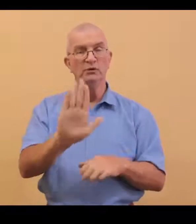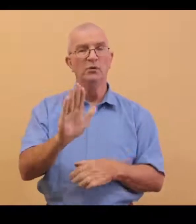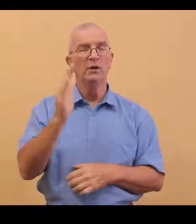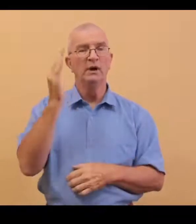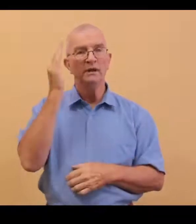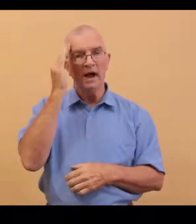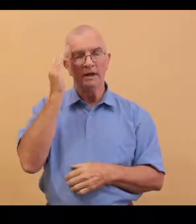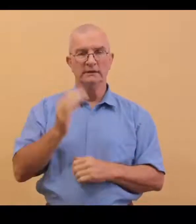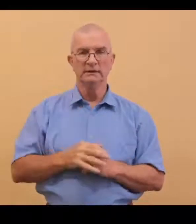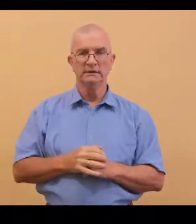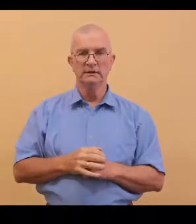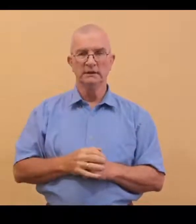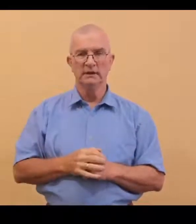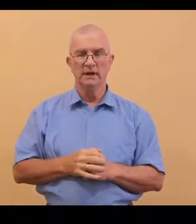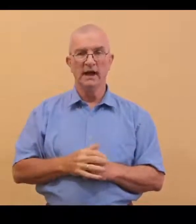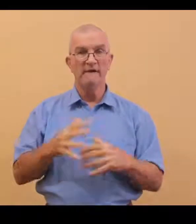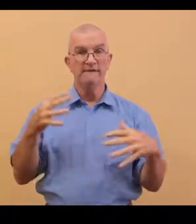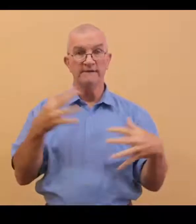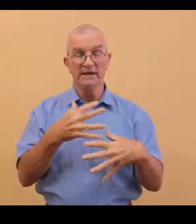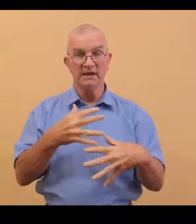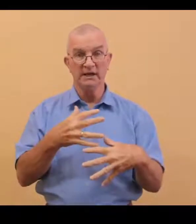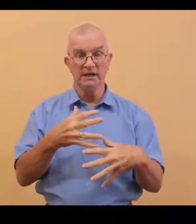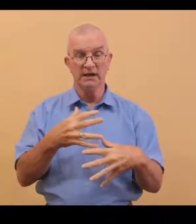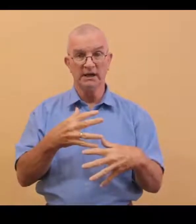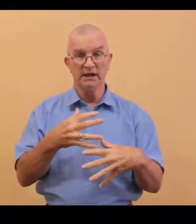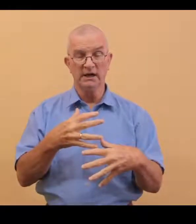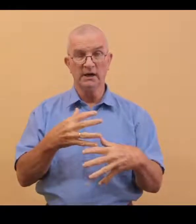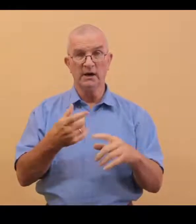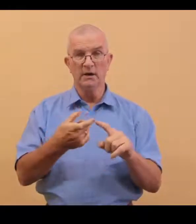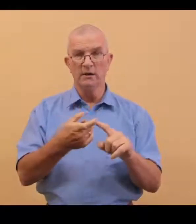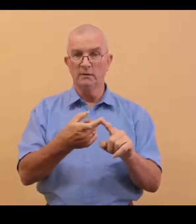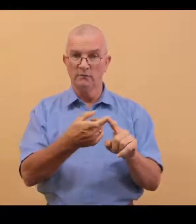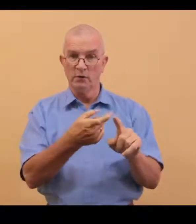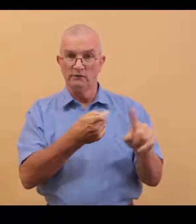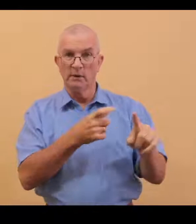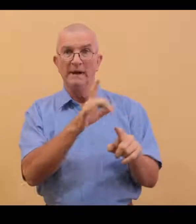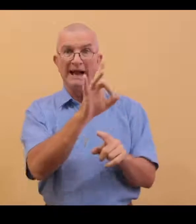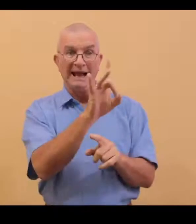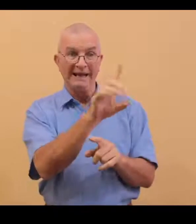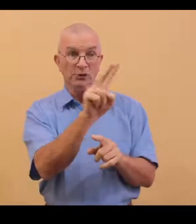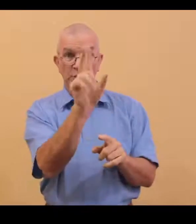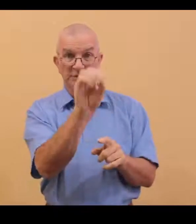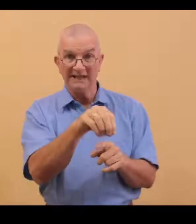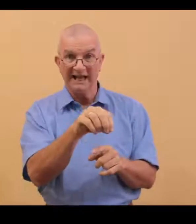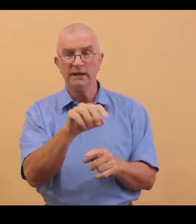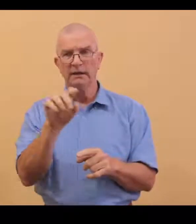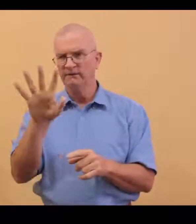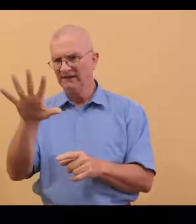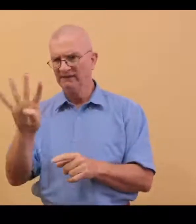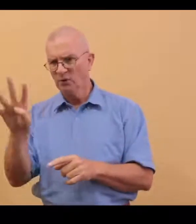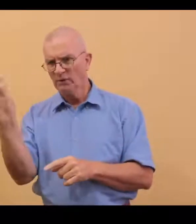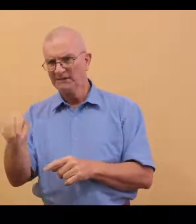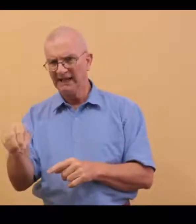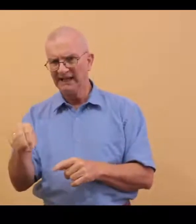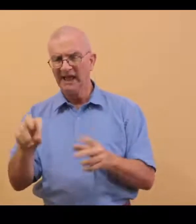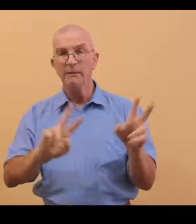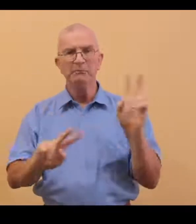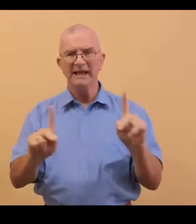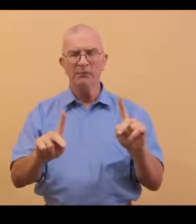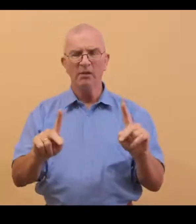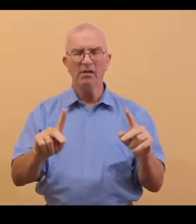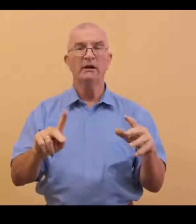knowledge? Fear moved from 82% to 54%, indicating that there may